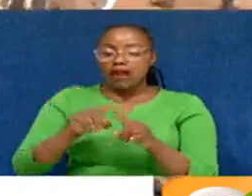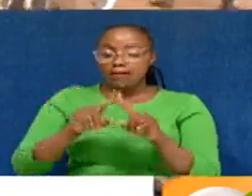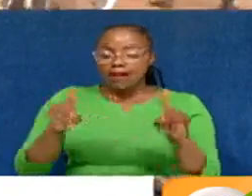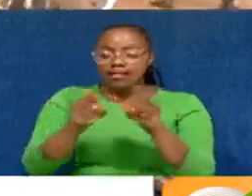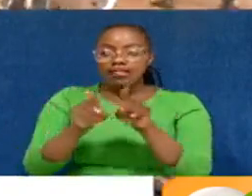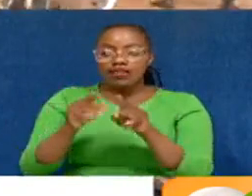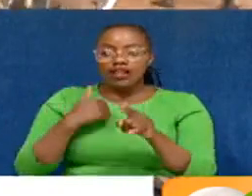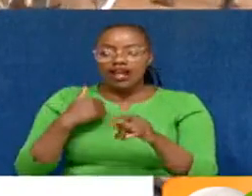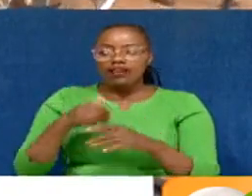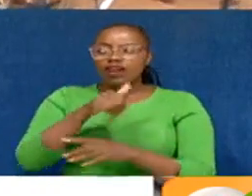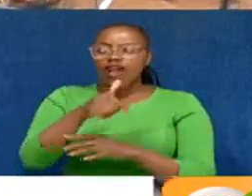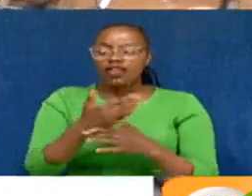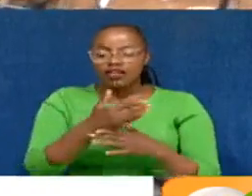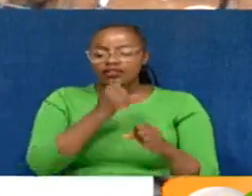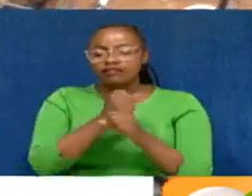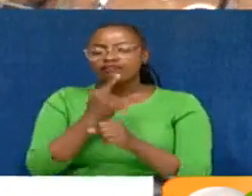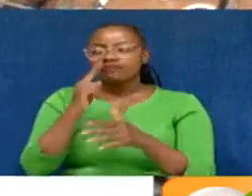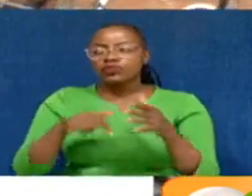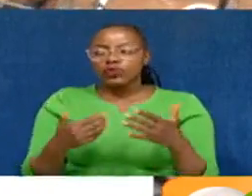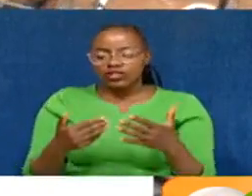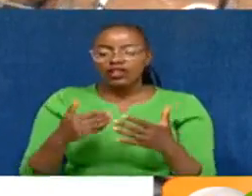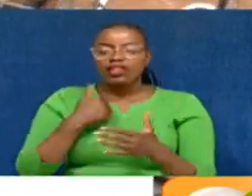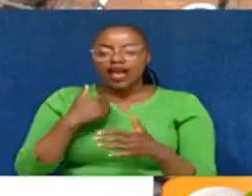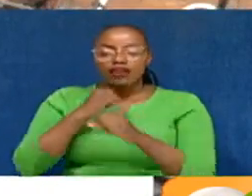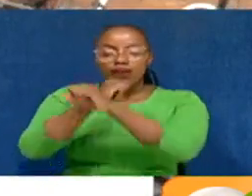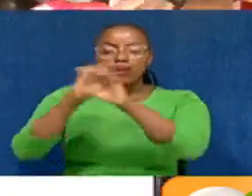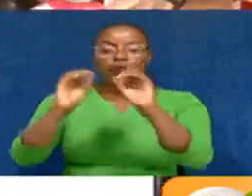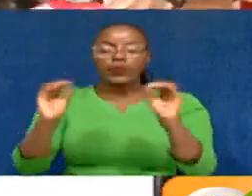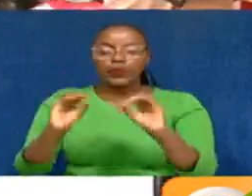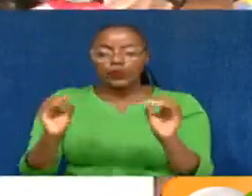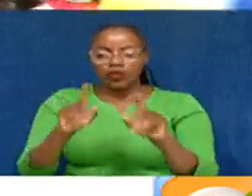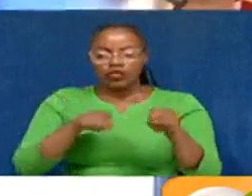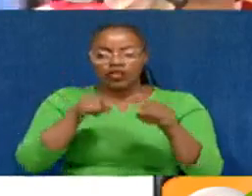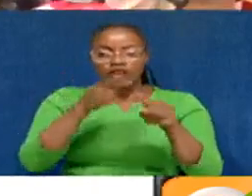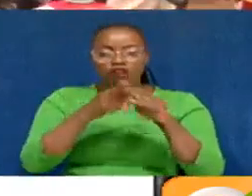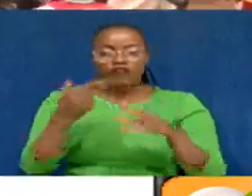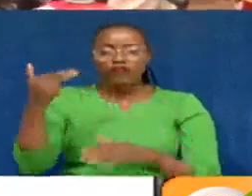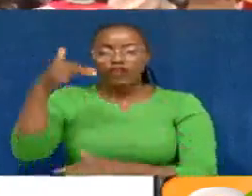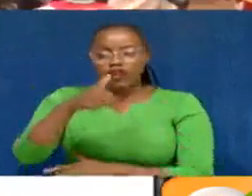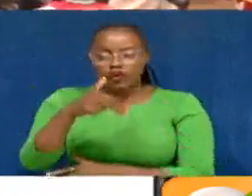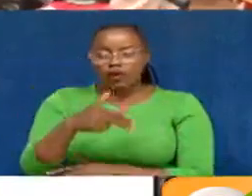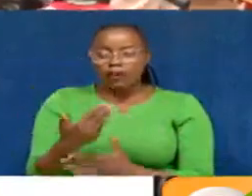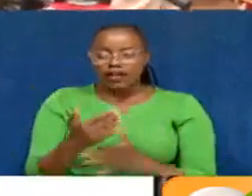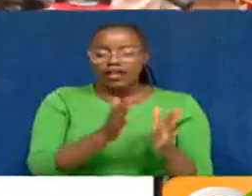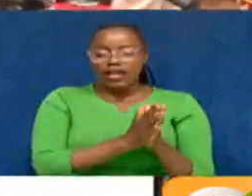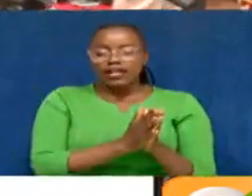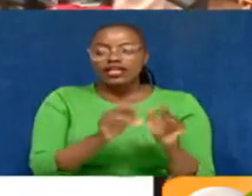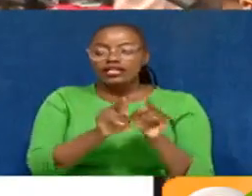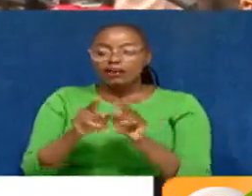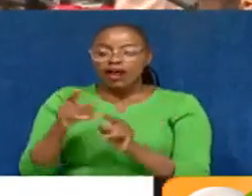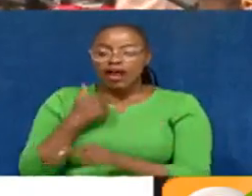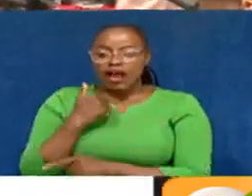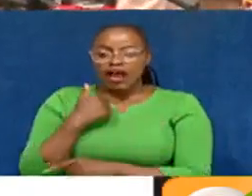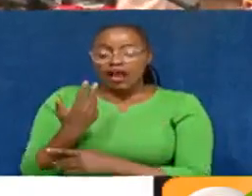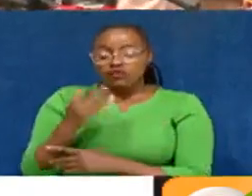Meanwhile, non-franchise dealers in the country are saying that they are not protected by the regulator from oil marketing companies. This standoff comes